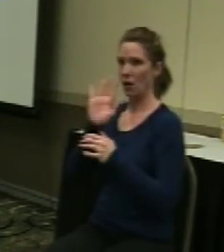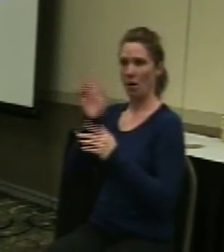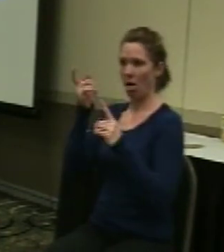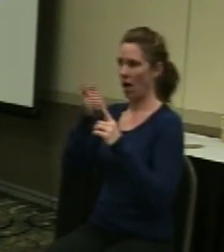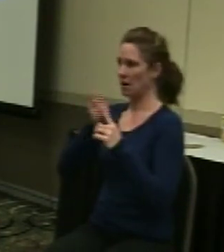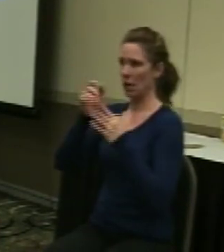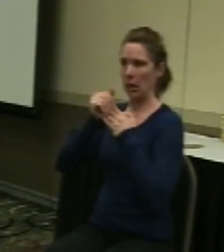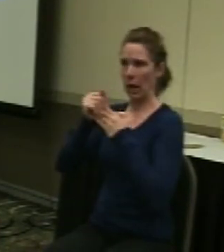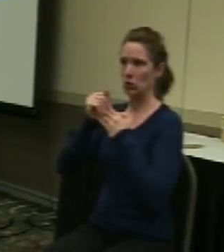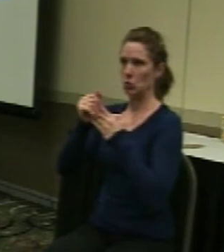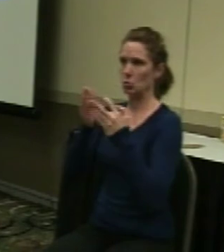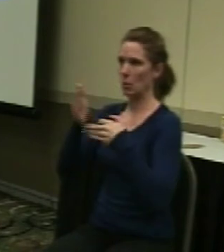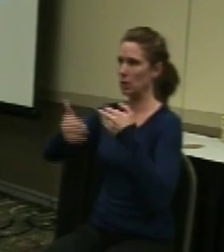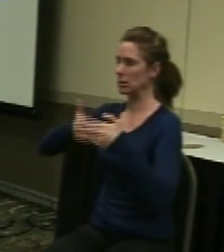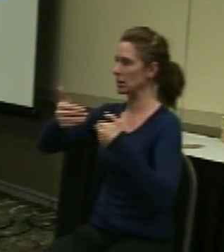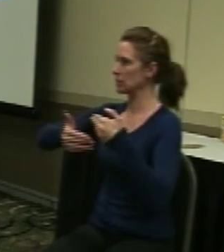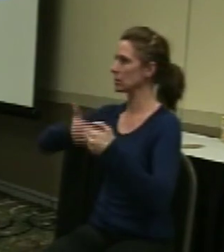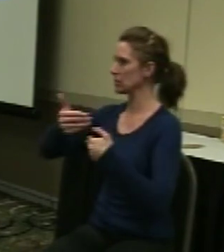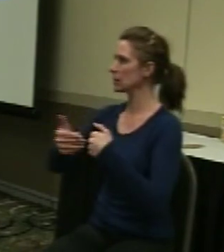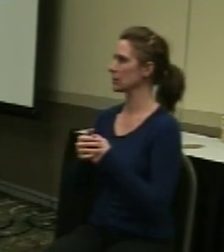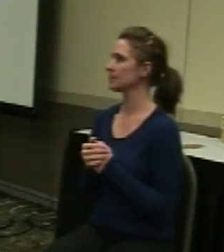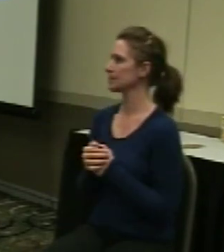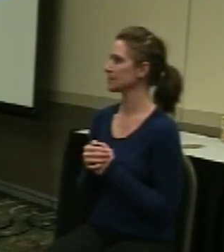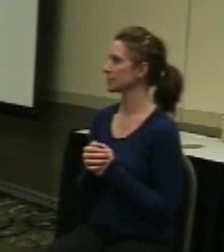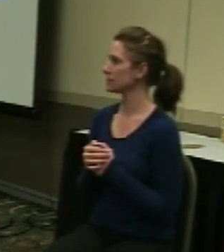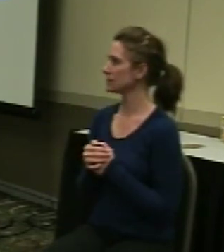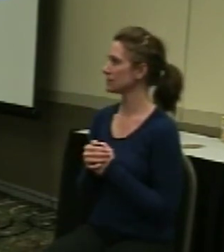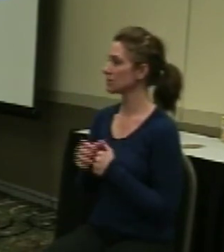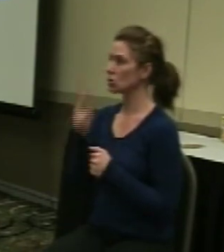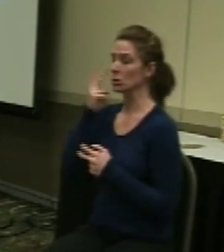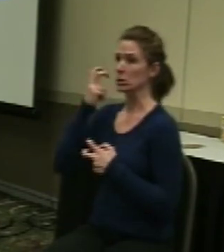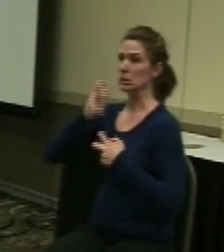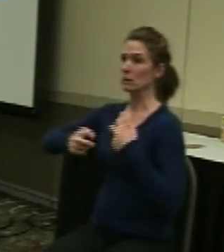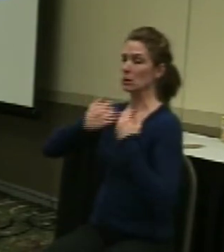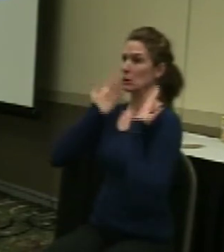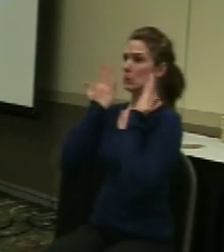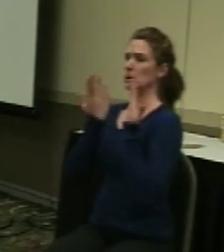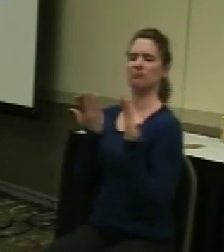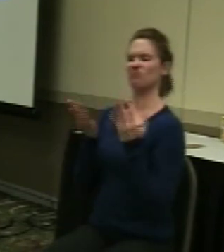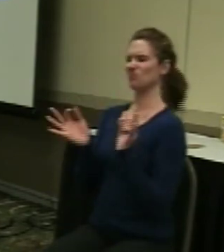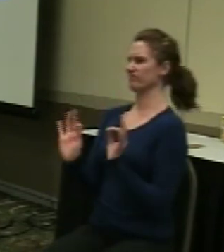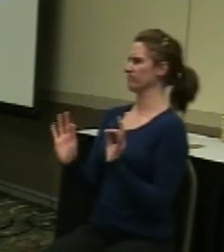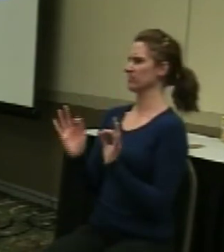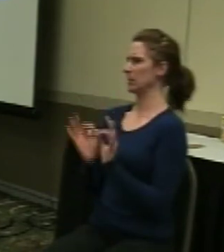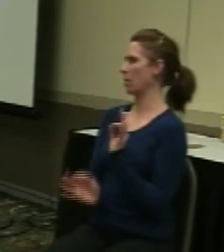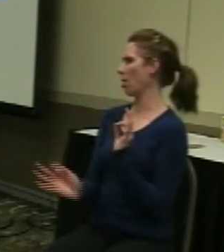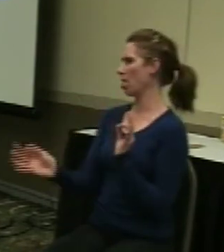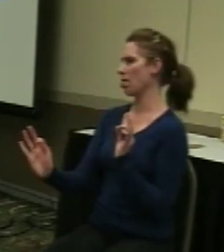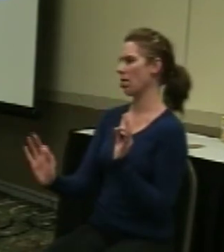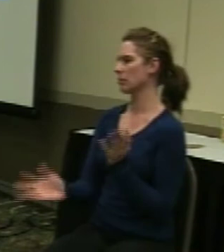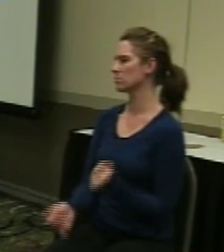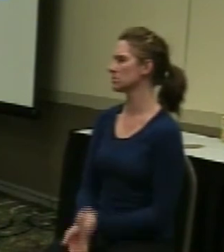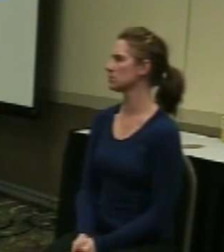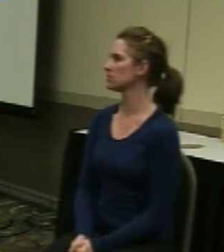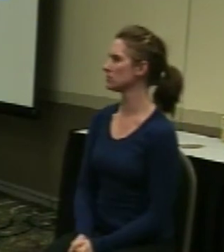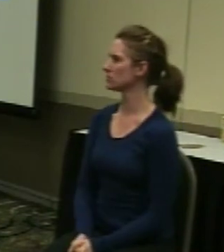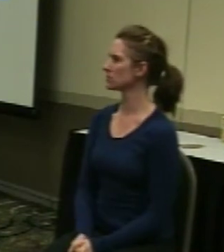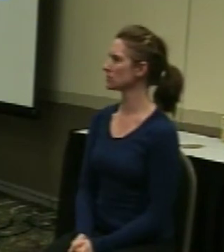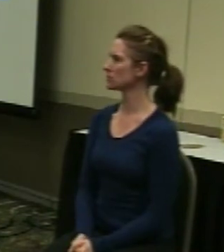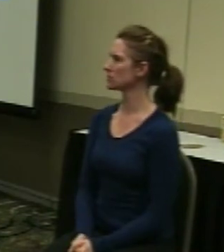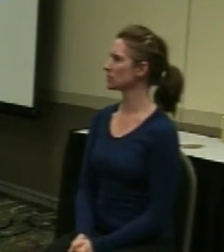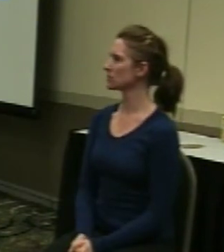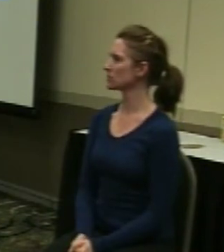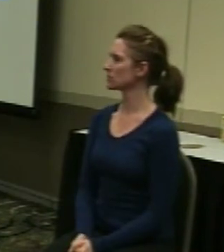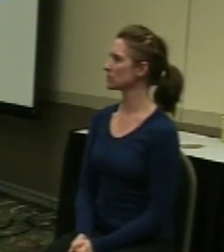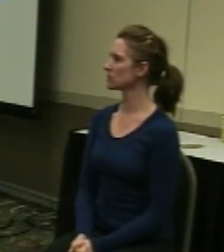through the process. And don't see it as difficult at all, is what I would like to offer to you.